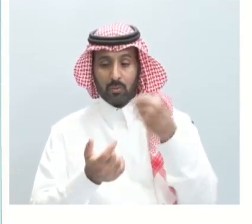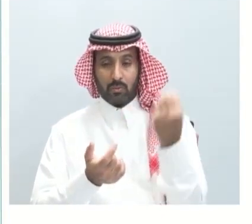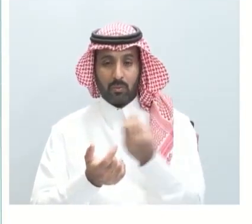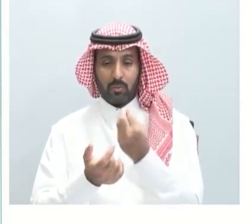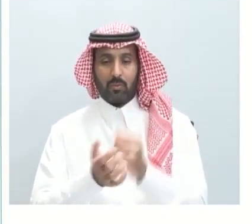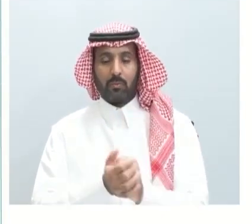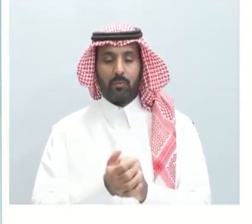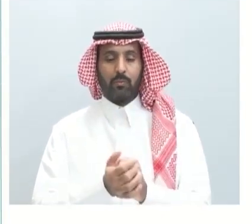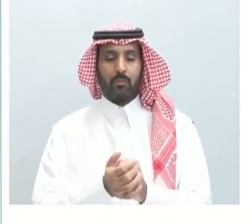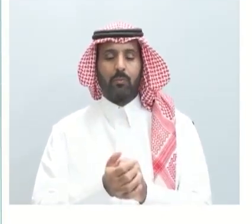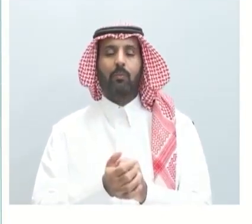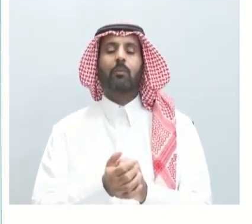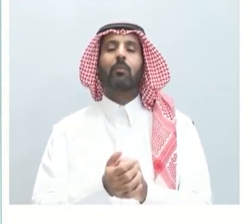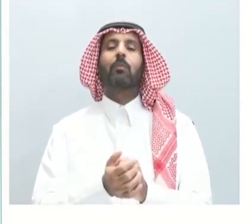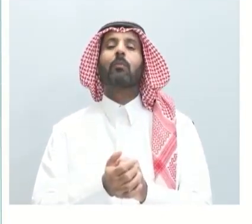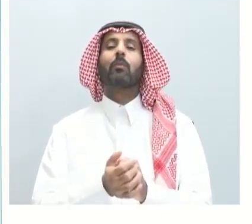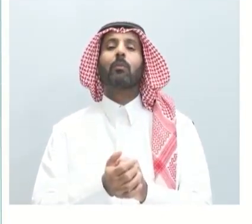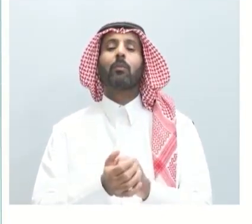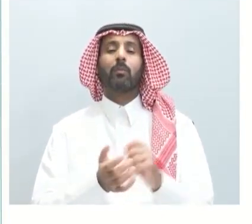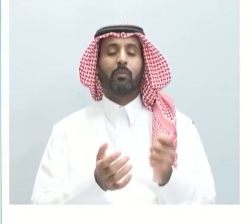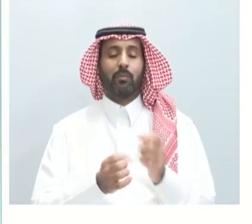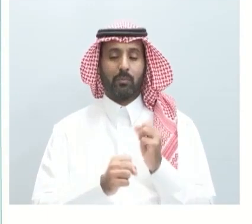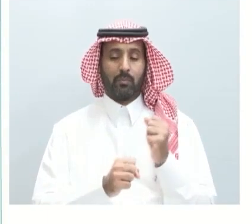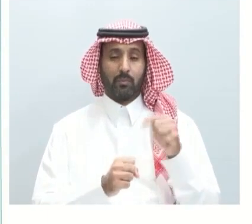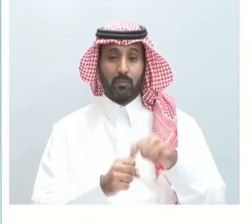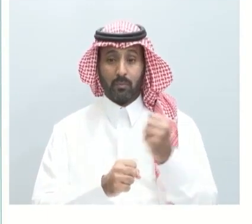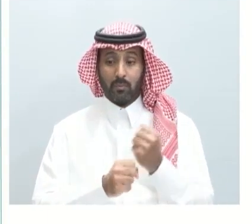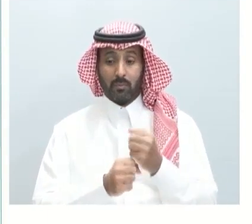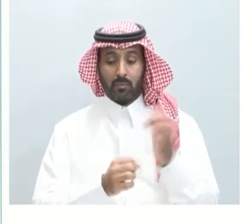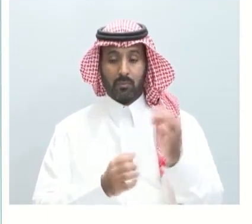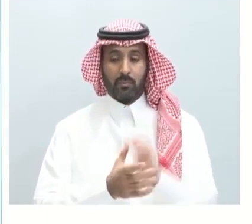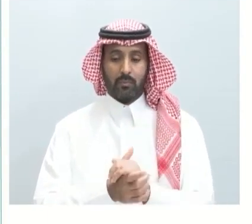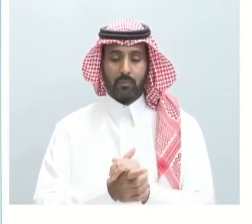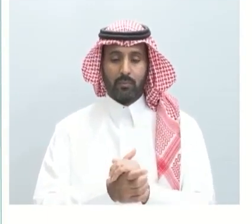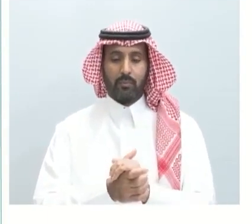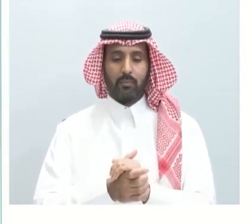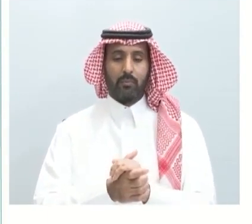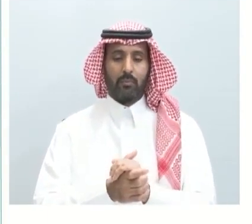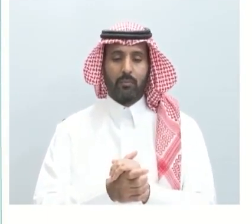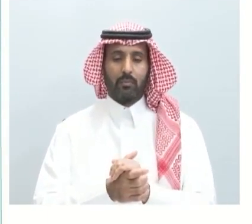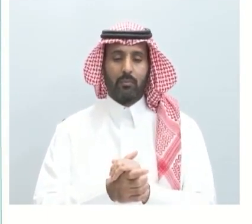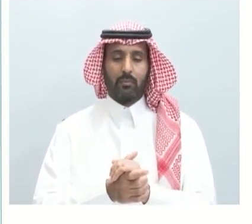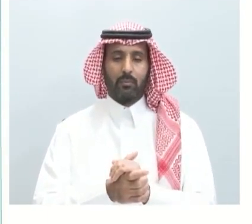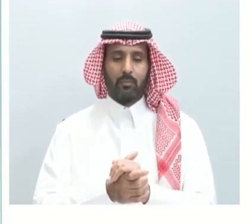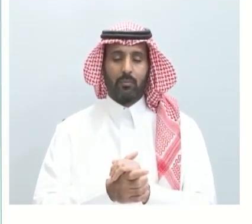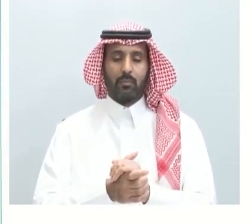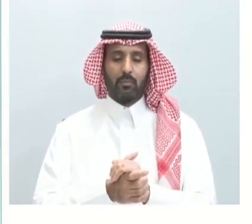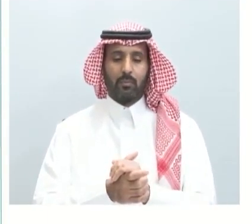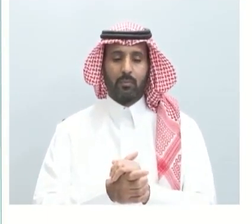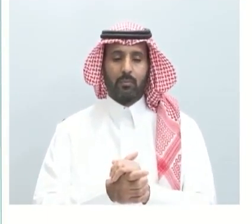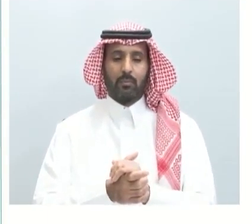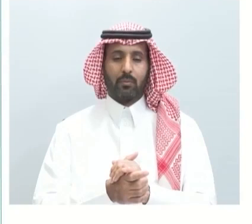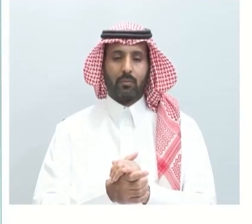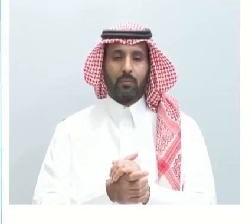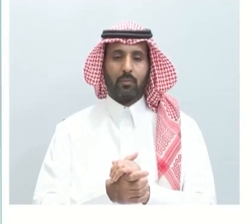like, but you have to use the present perfect. What's the most beautiful place you've ever visited? Answer using the present